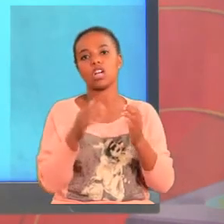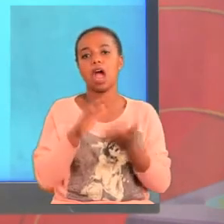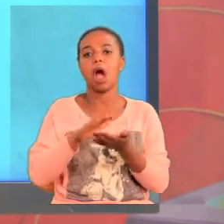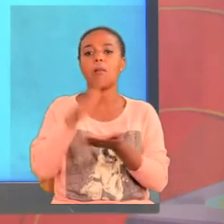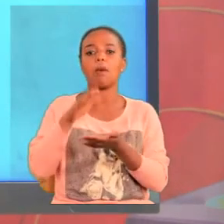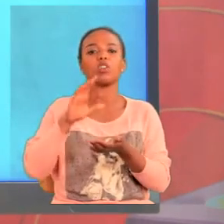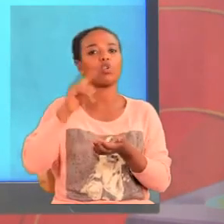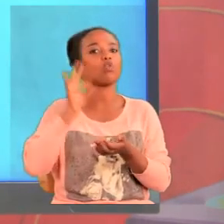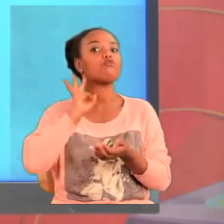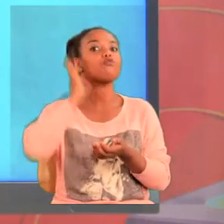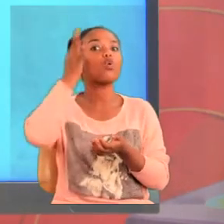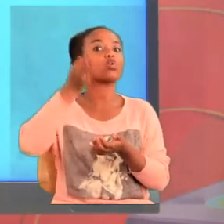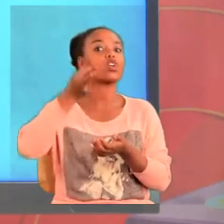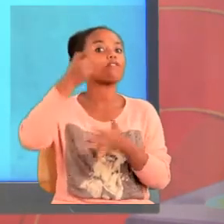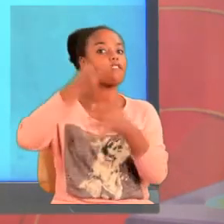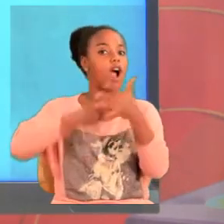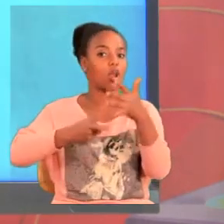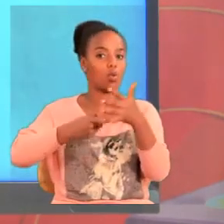future value.